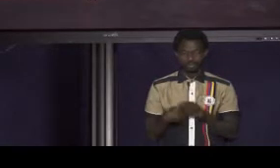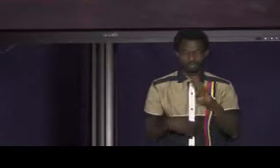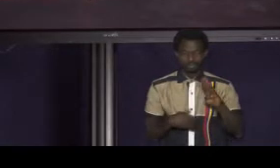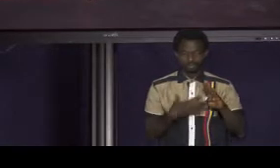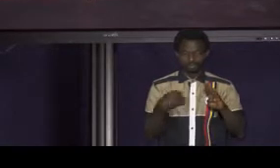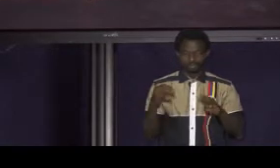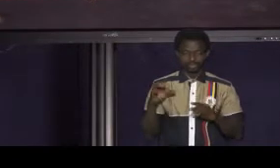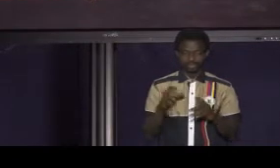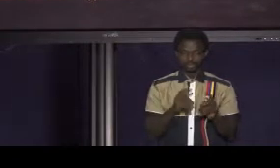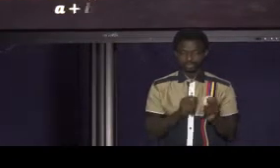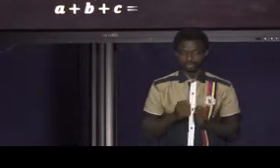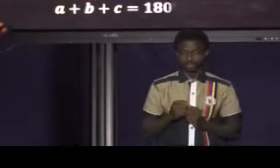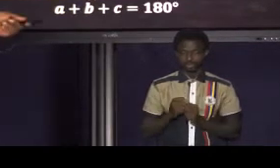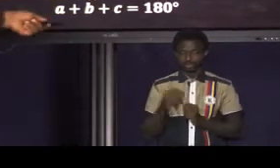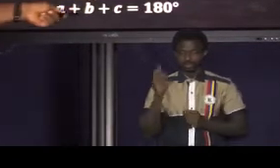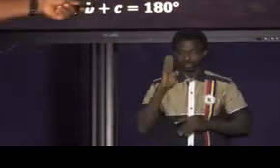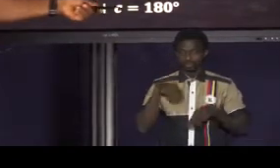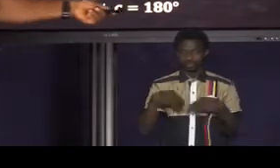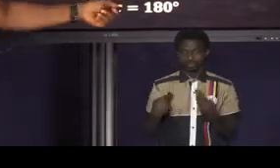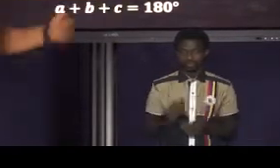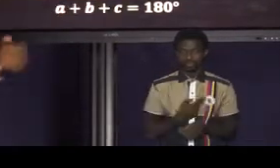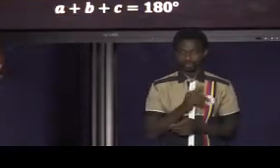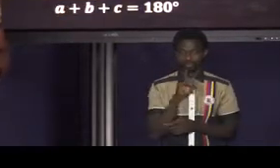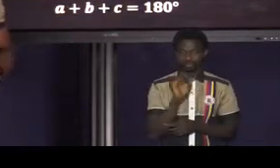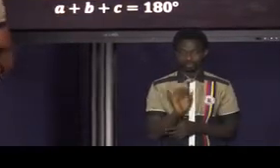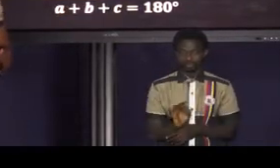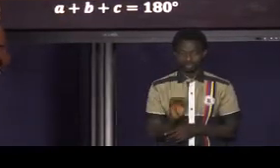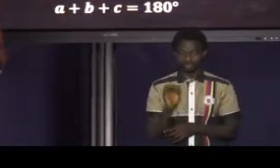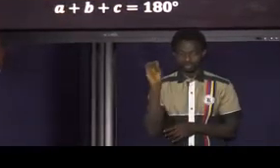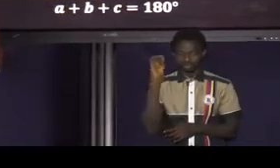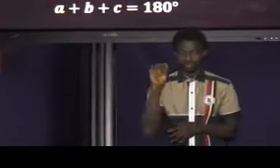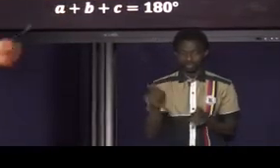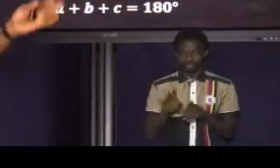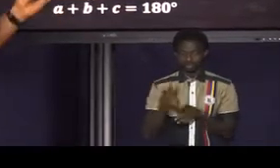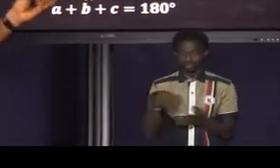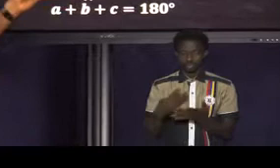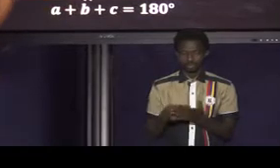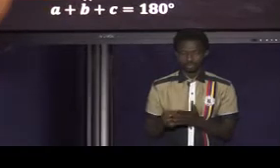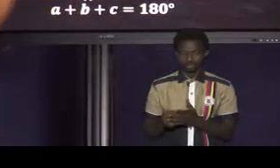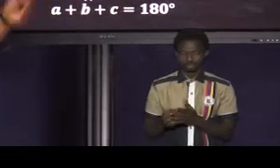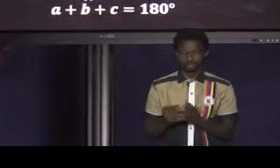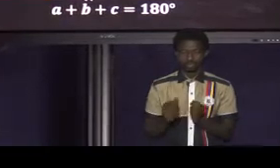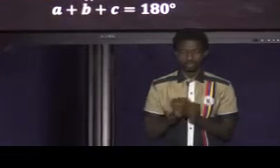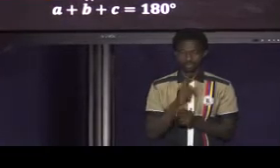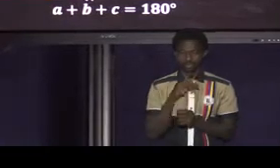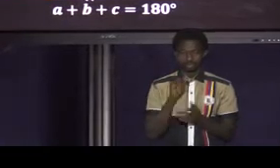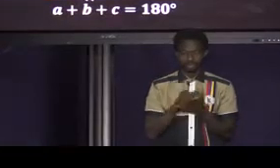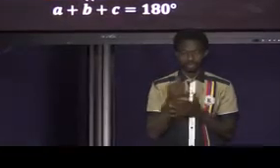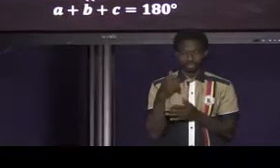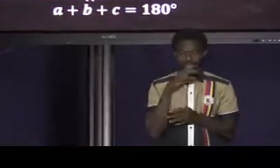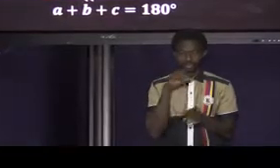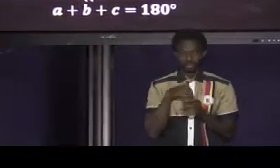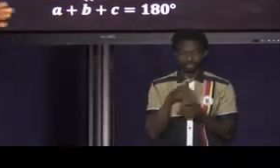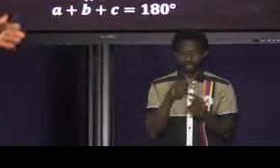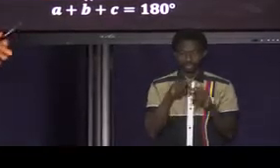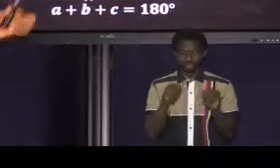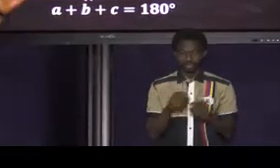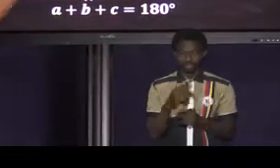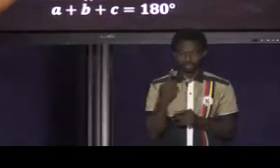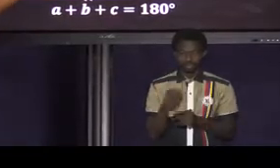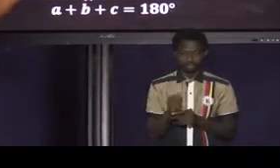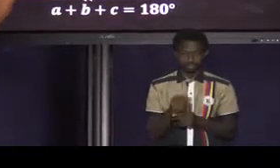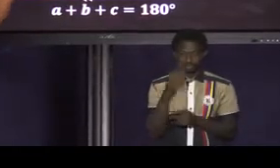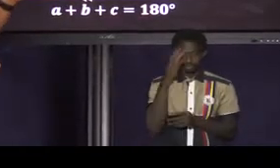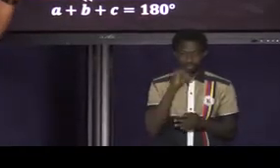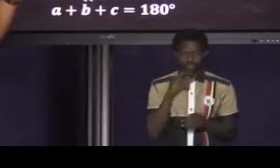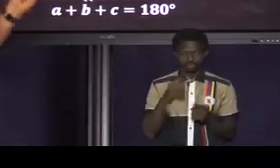and C together will give us 180 degrees as well, despite the fact they are inside the triangle. So the trick is to